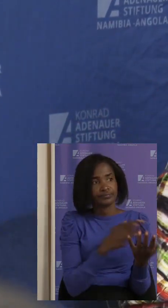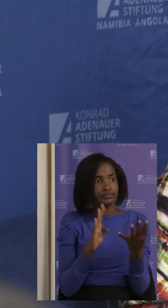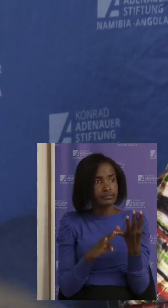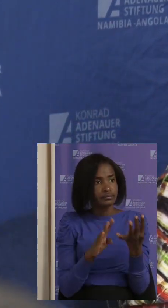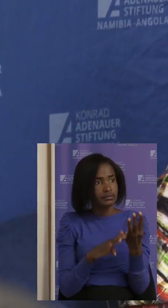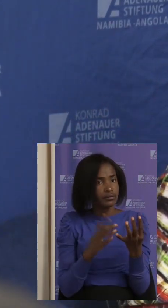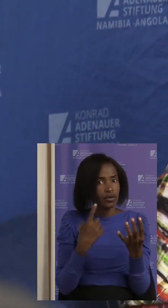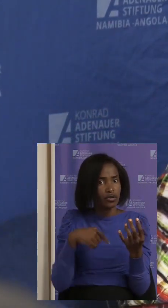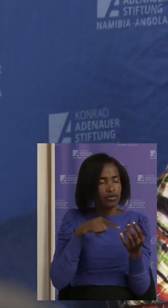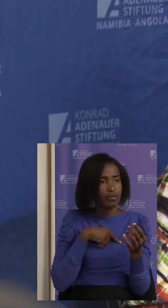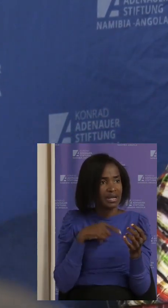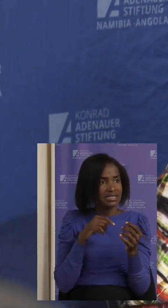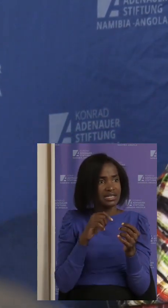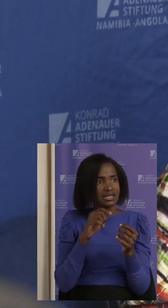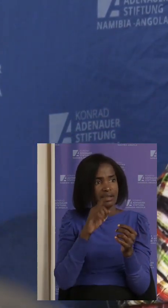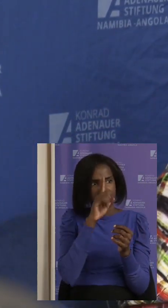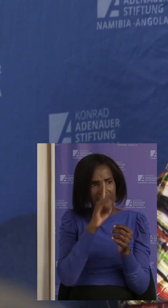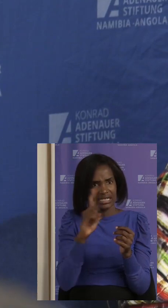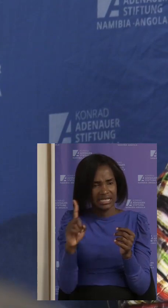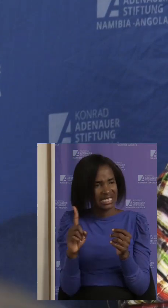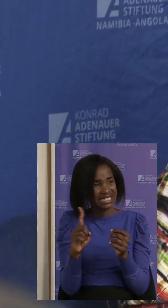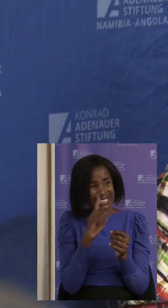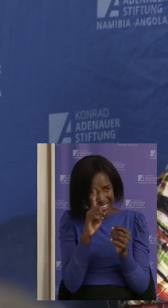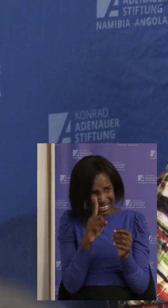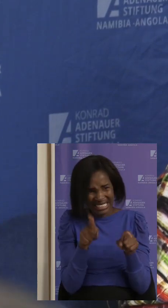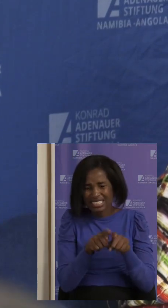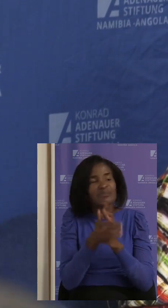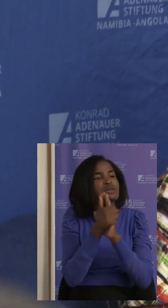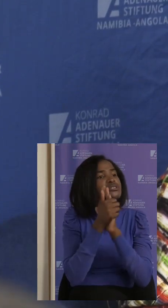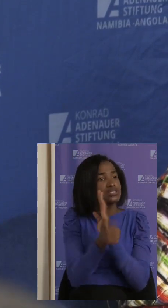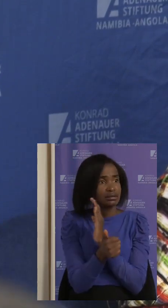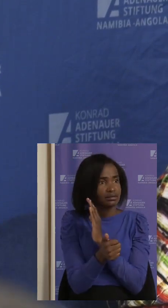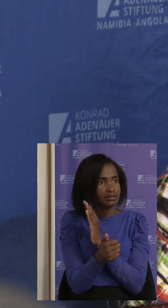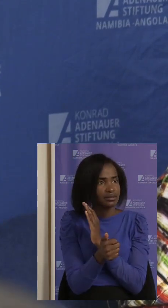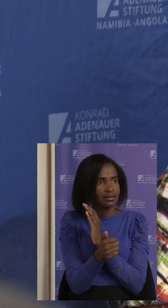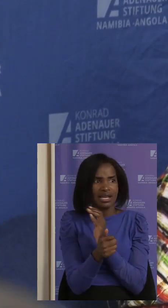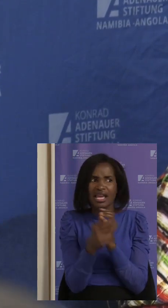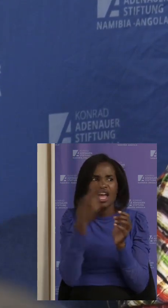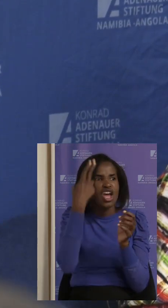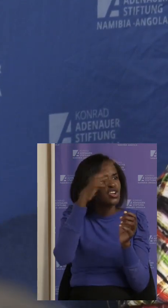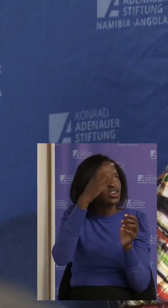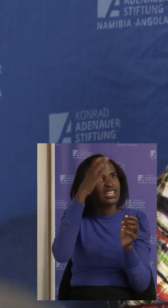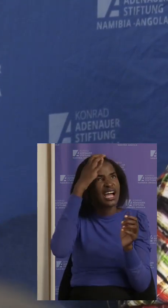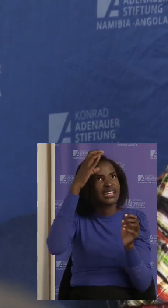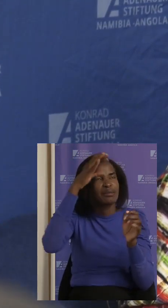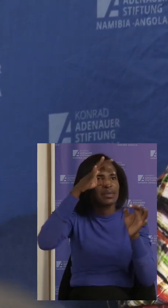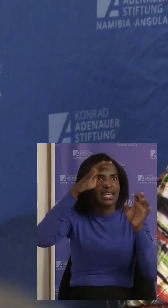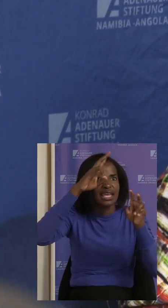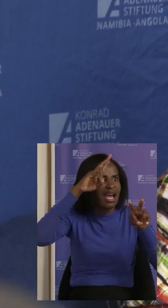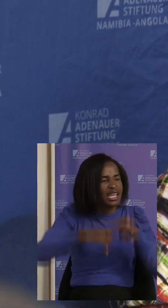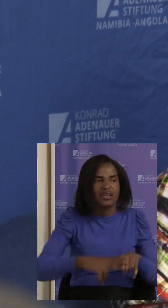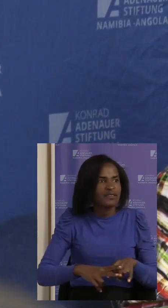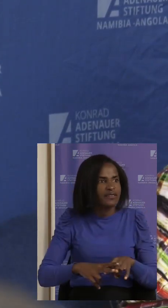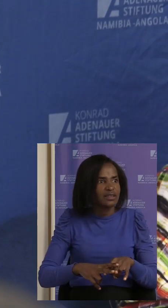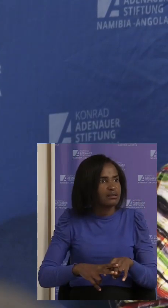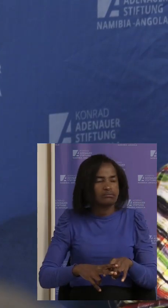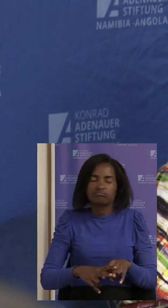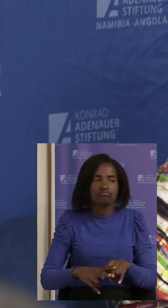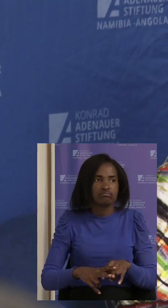For us, the educationist, teaching is a skill. It's not an academic gifted kind of things. It's a